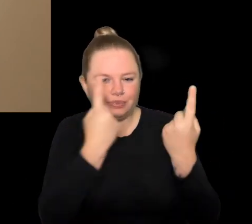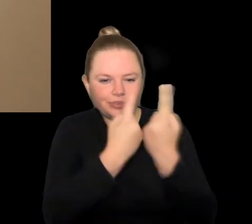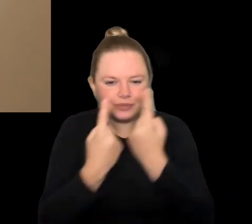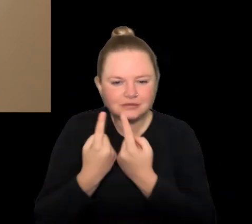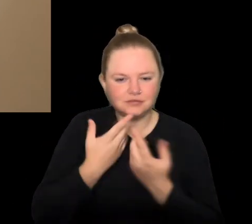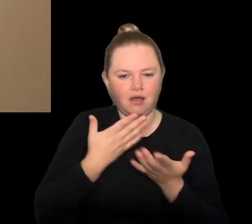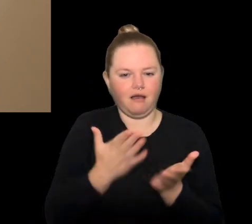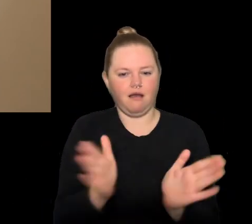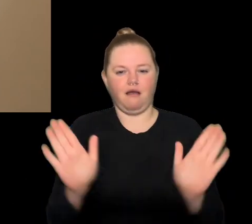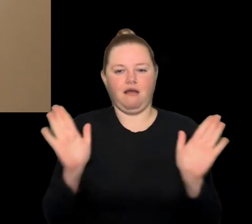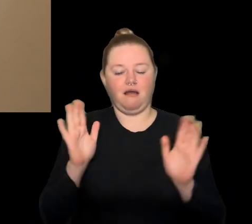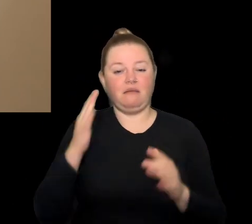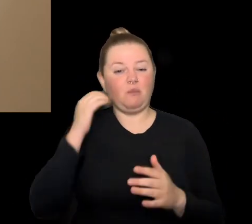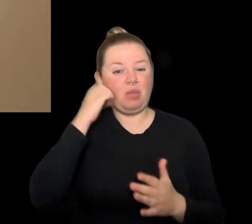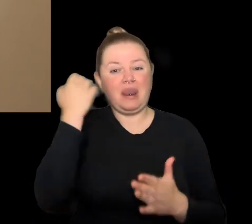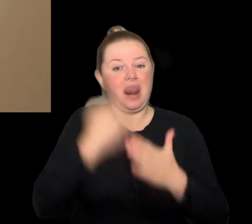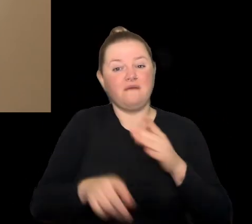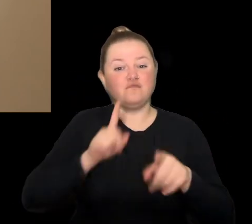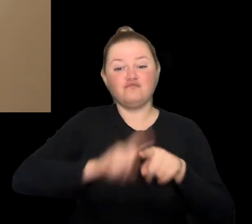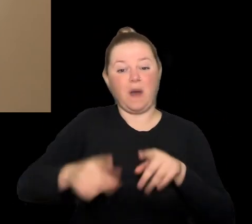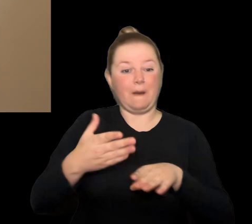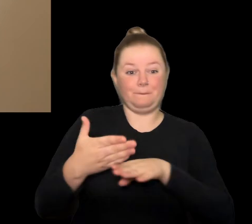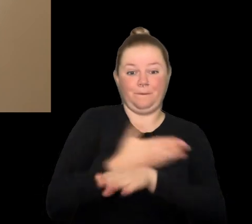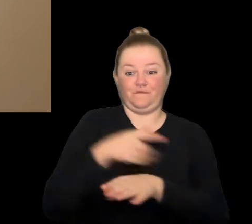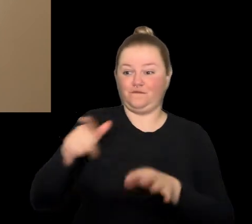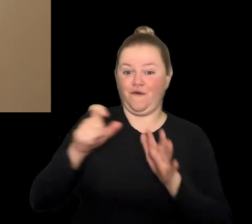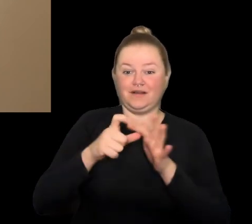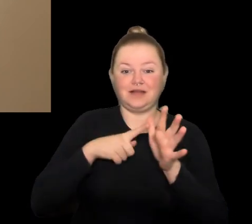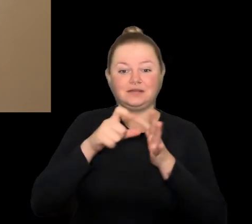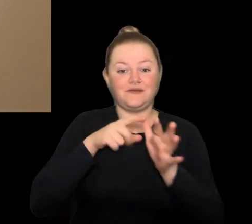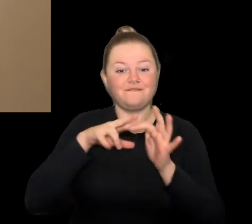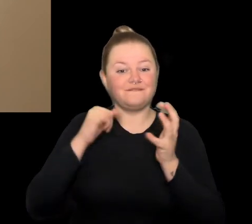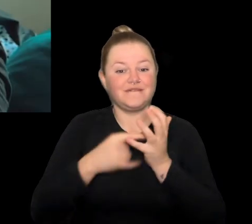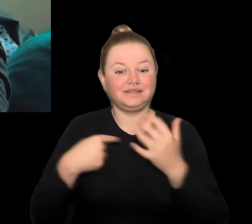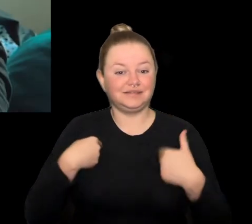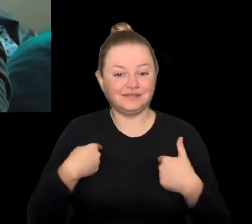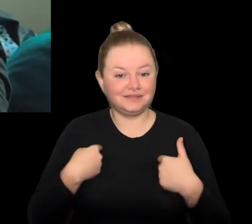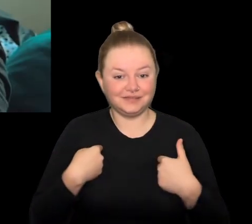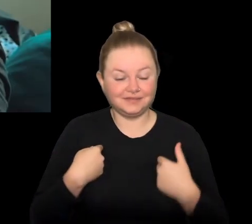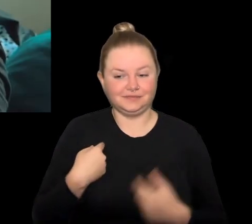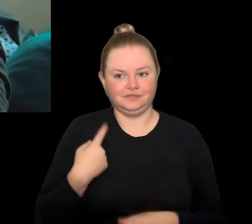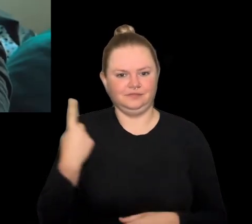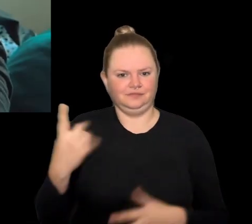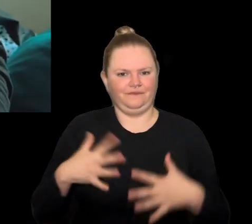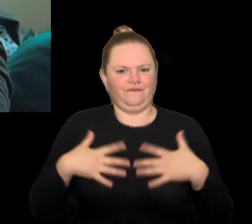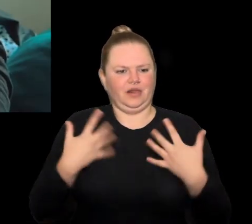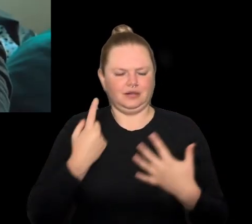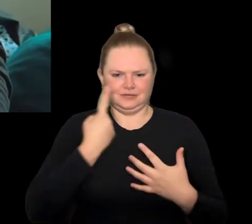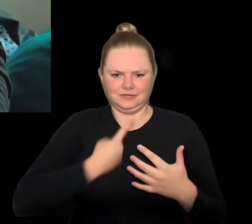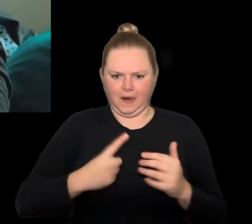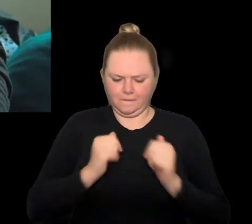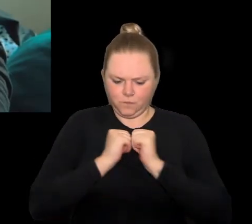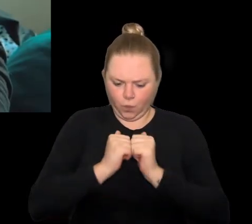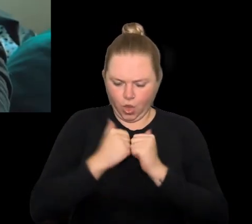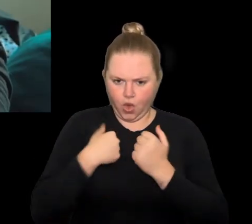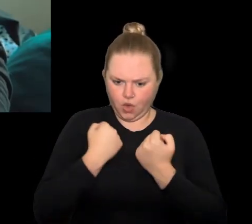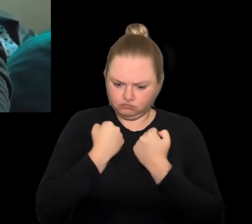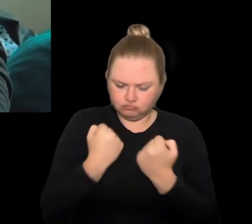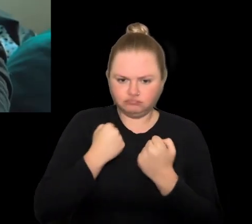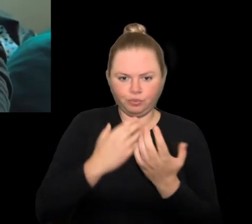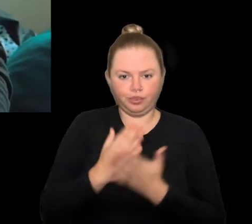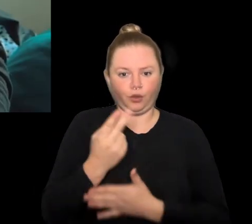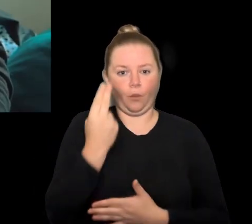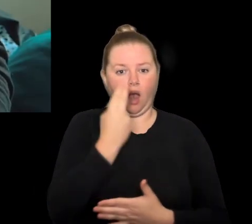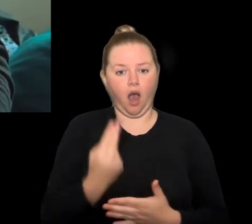new things that I wouldn't have tried before DaDa Fest. Well, she feels self-worth through her art, doesn't she? She feels